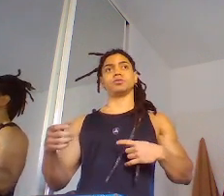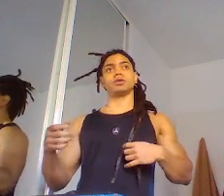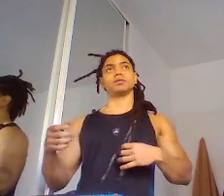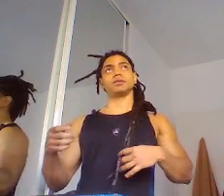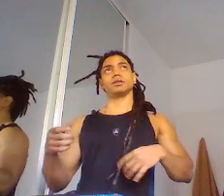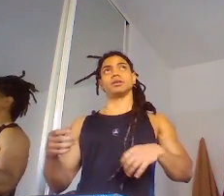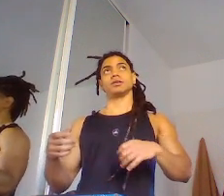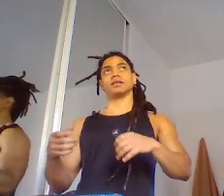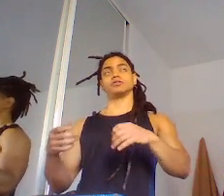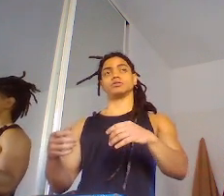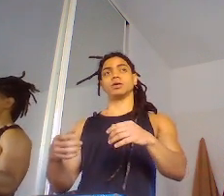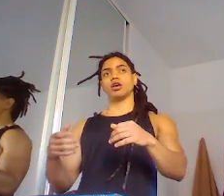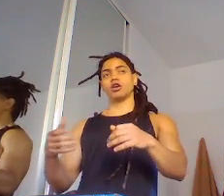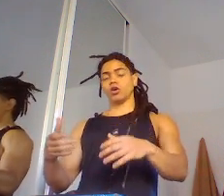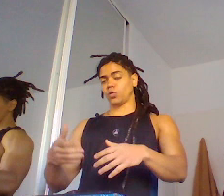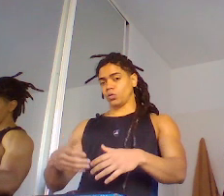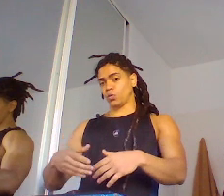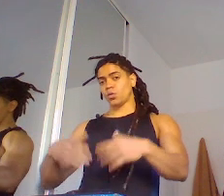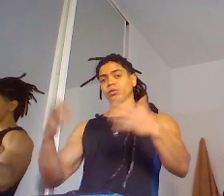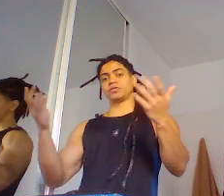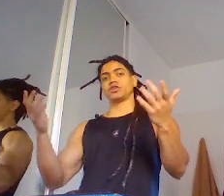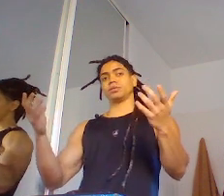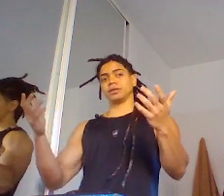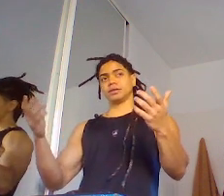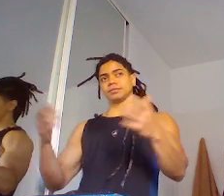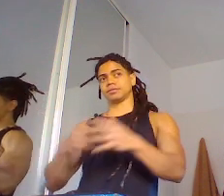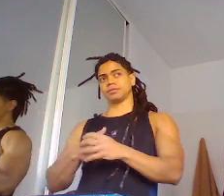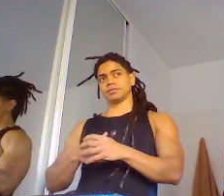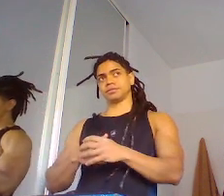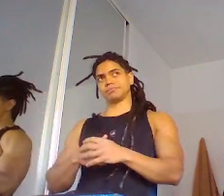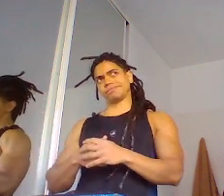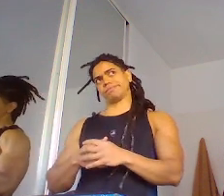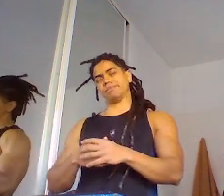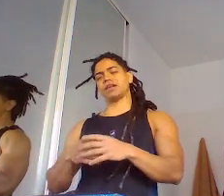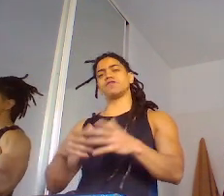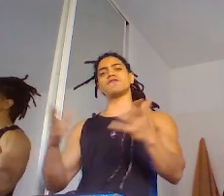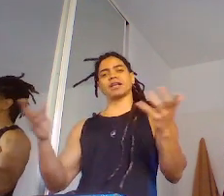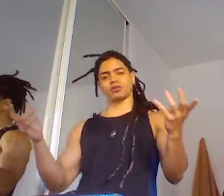How do you put it? Exactly. So warranty